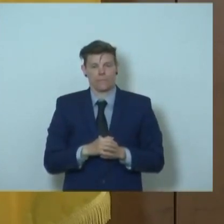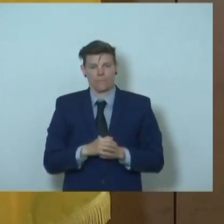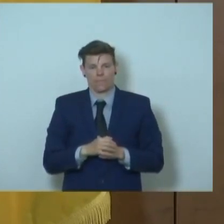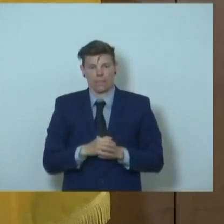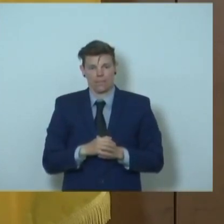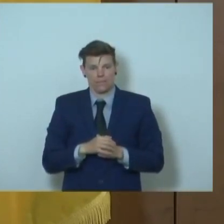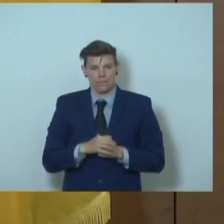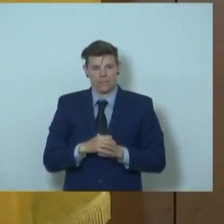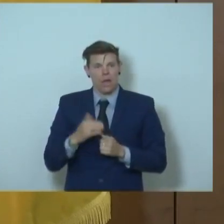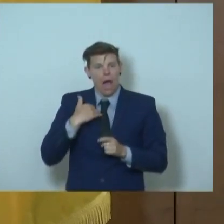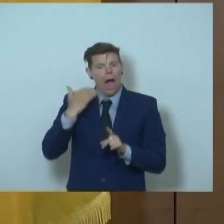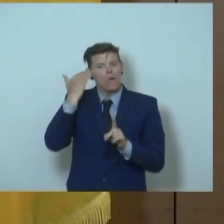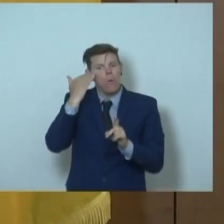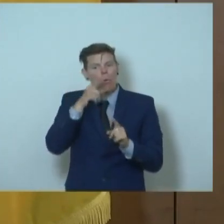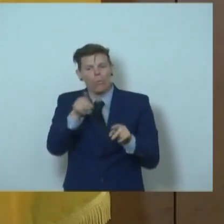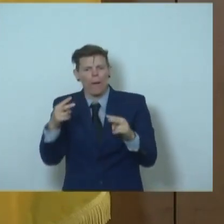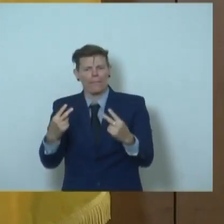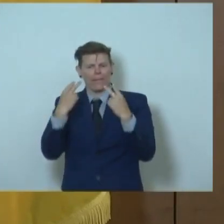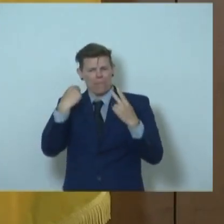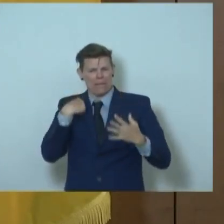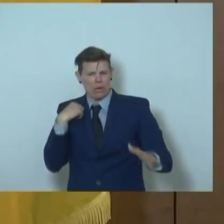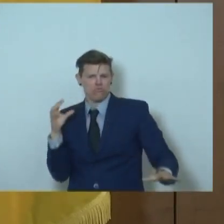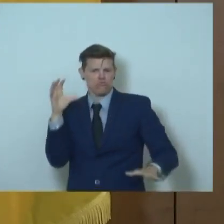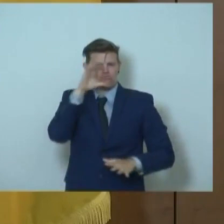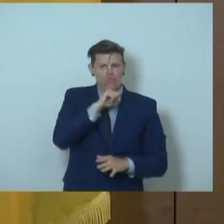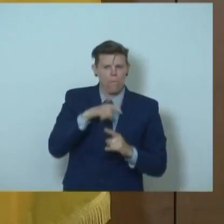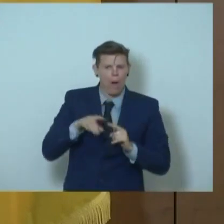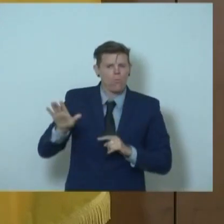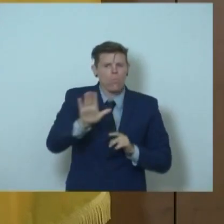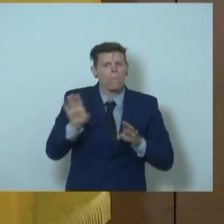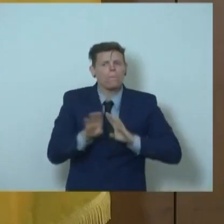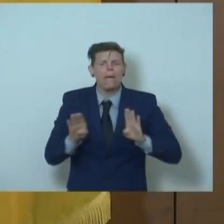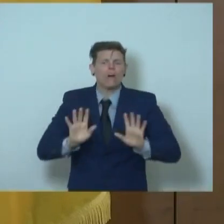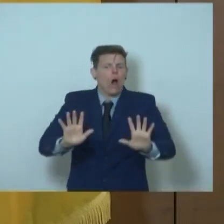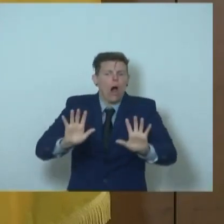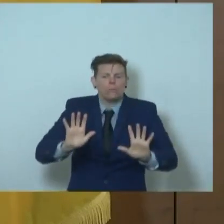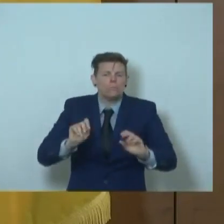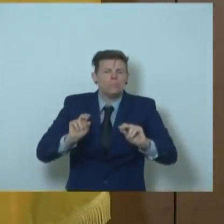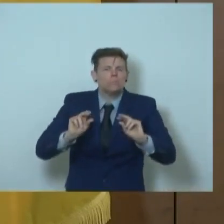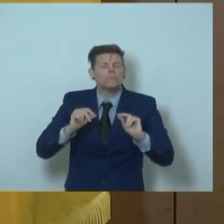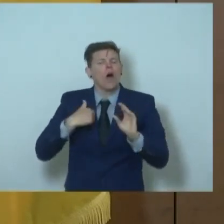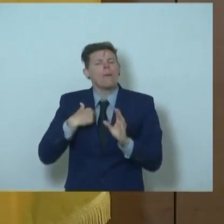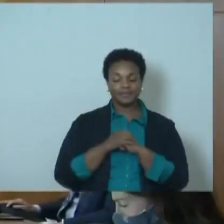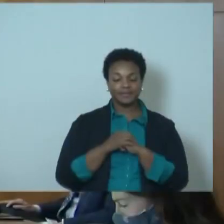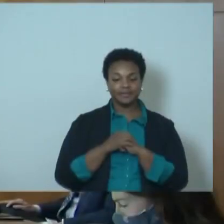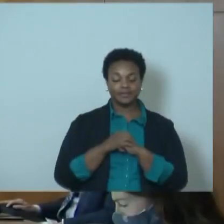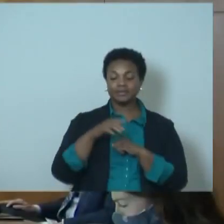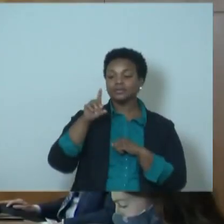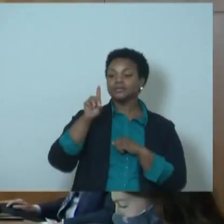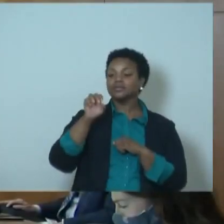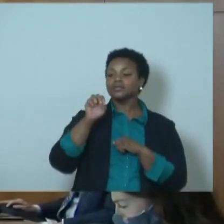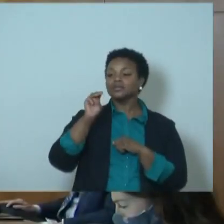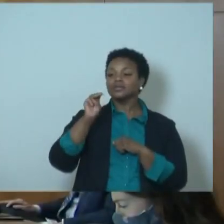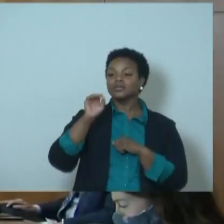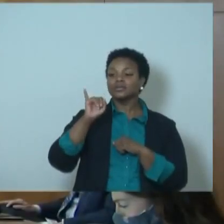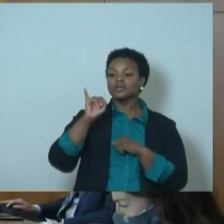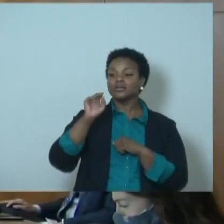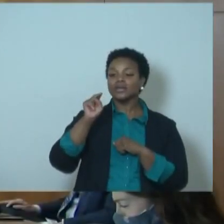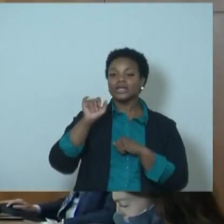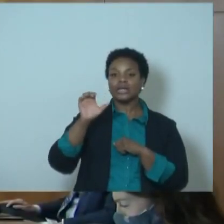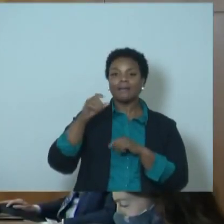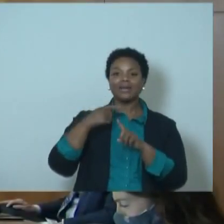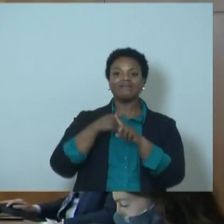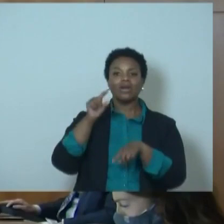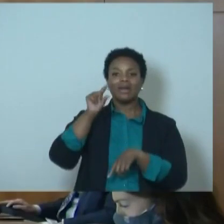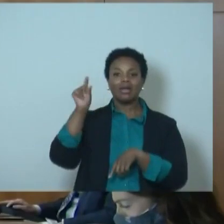about behavior. It's just that that's why we go to a bar. The governor announcing that single change to the state health order